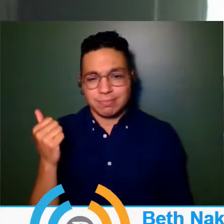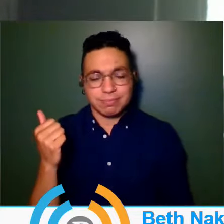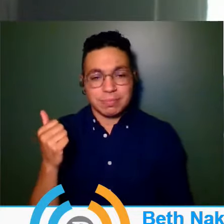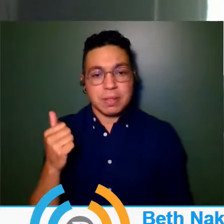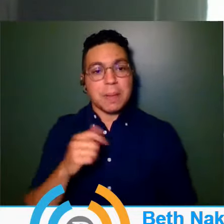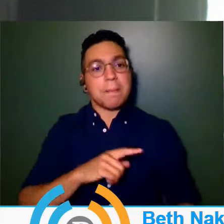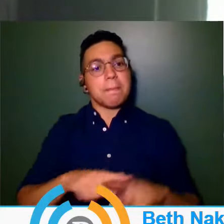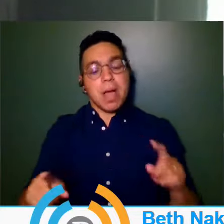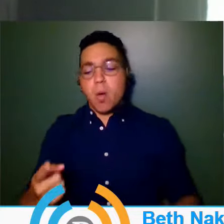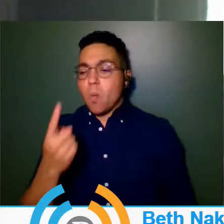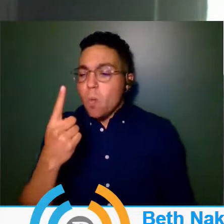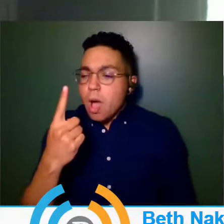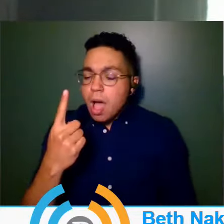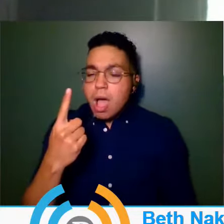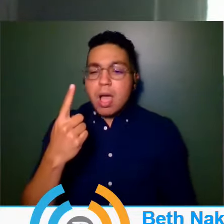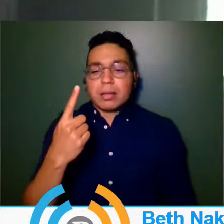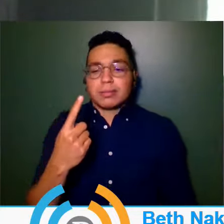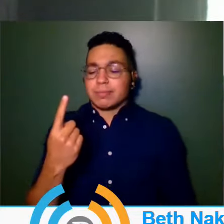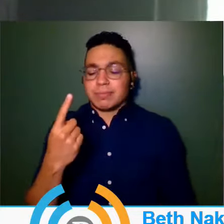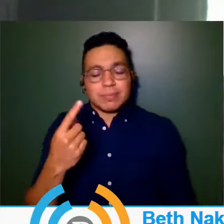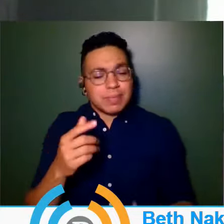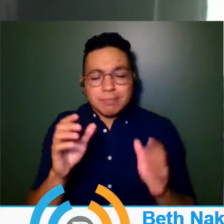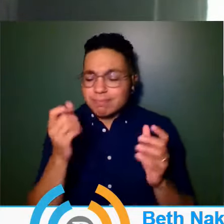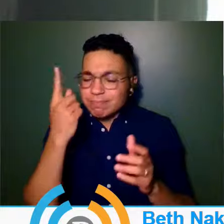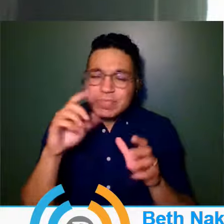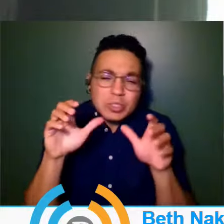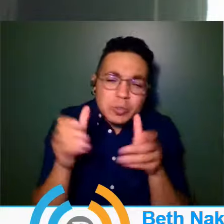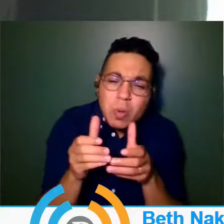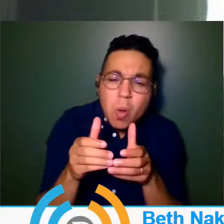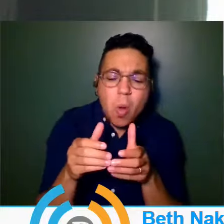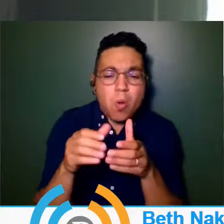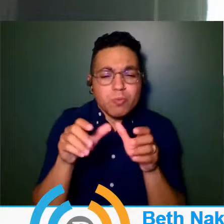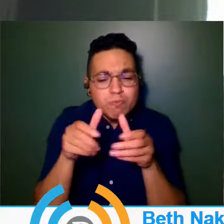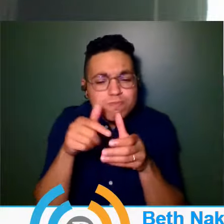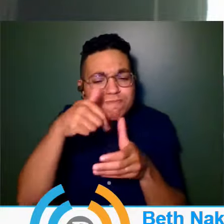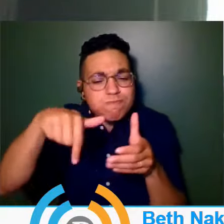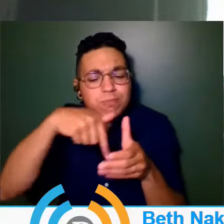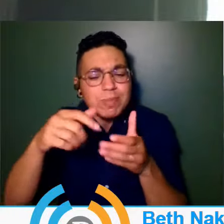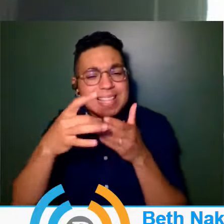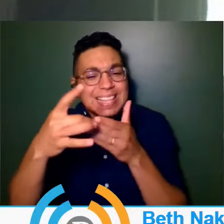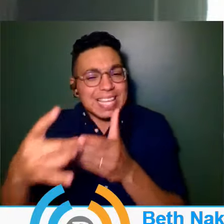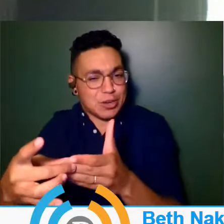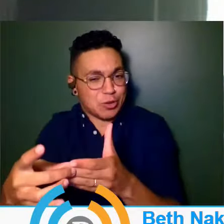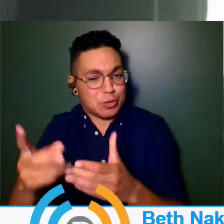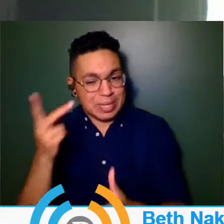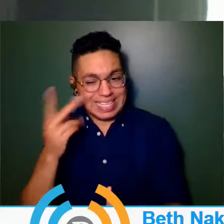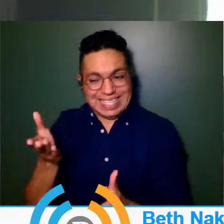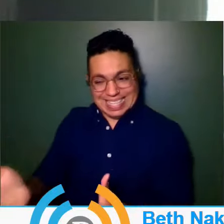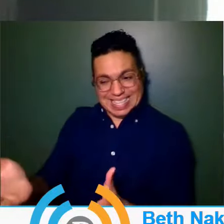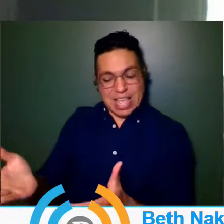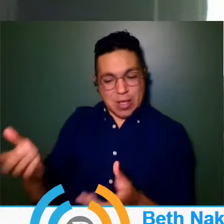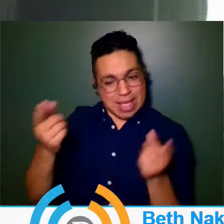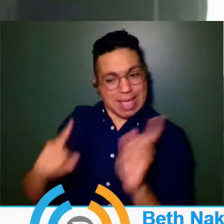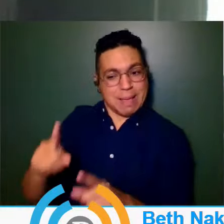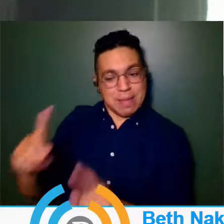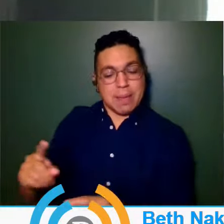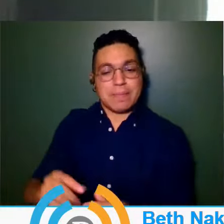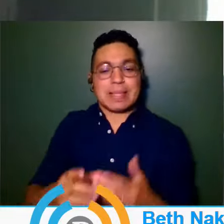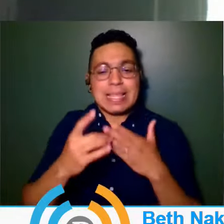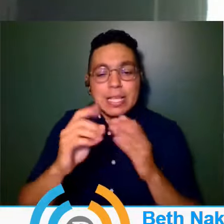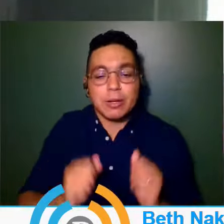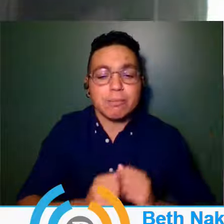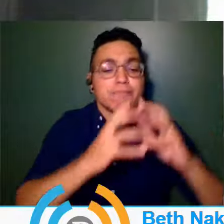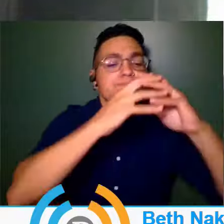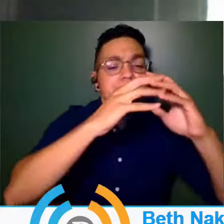a small, the leaders it's a fluid situation on the ground, and you see leadership kind of emerge and come and go, and there's